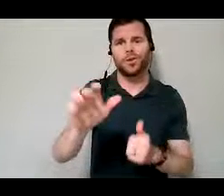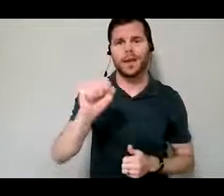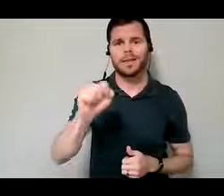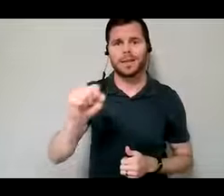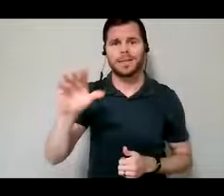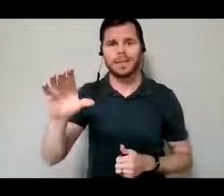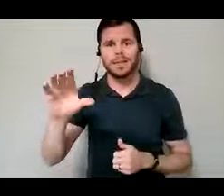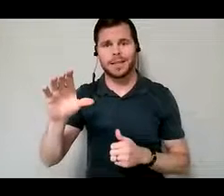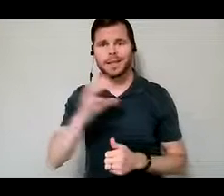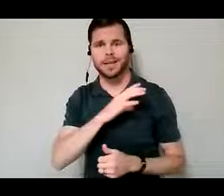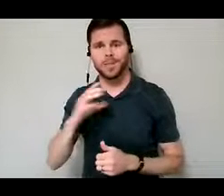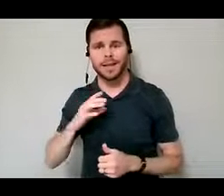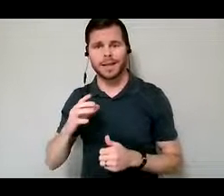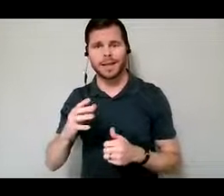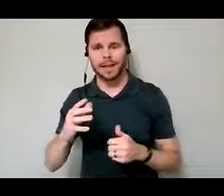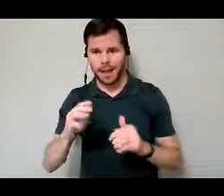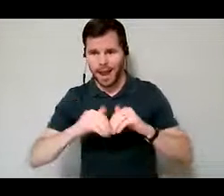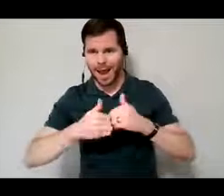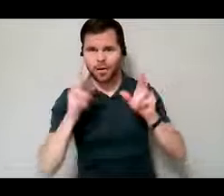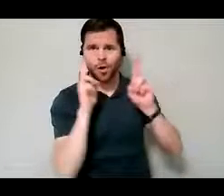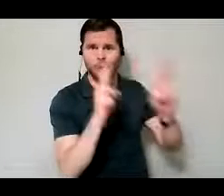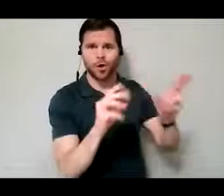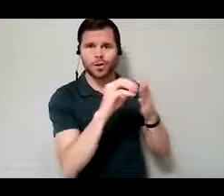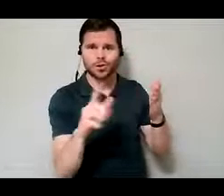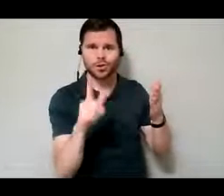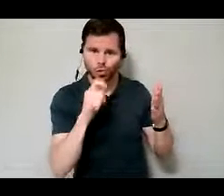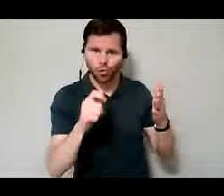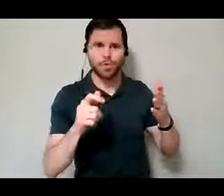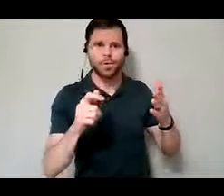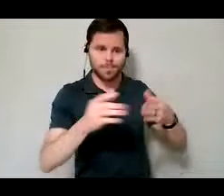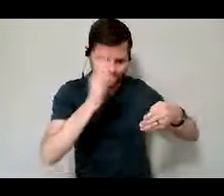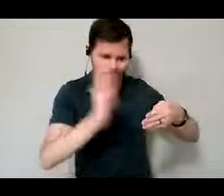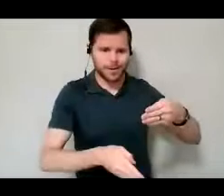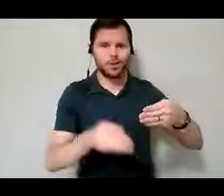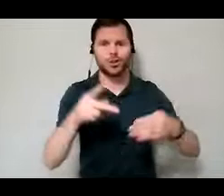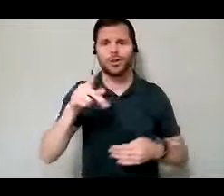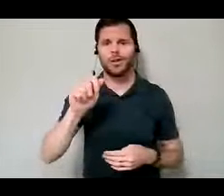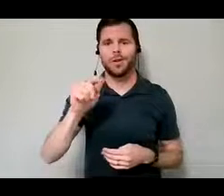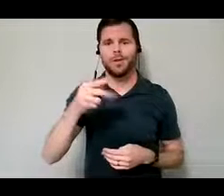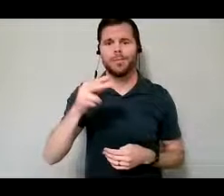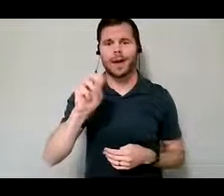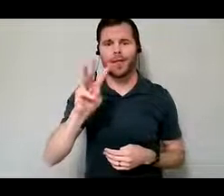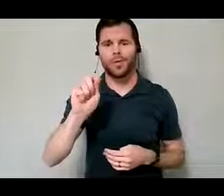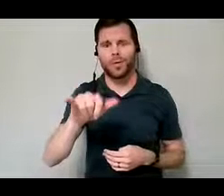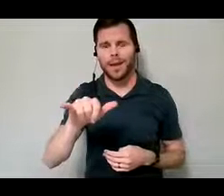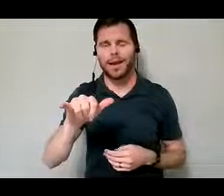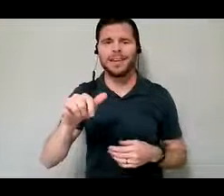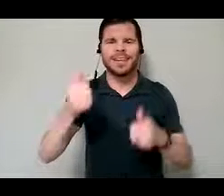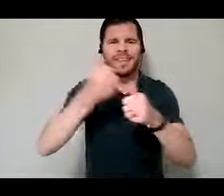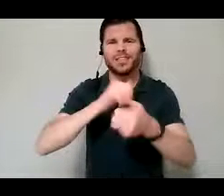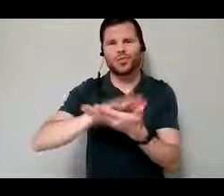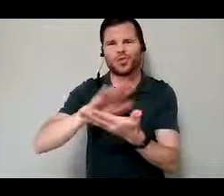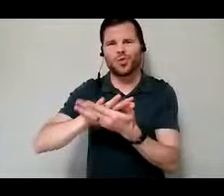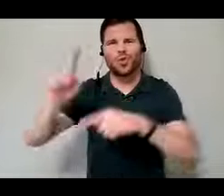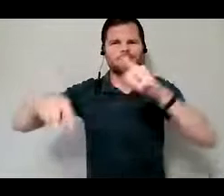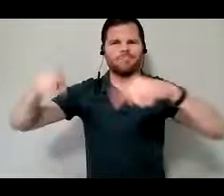that do complete a pathway. Some schools do this already, and it's, you know, depends on each school, but they have different ways that they might want to recognize their students.